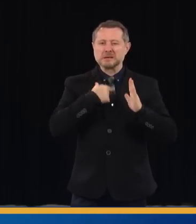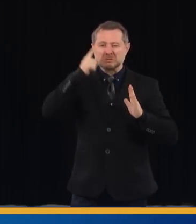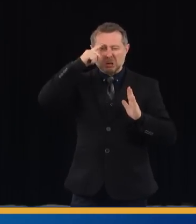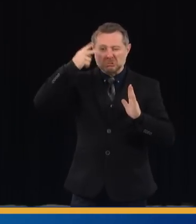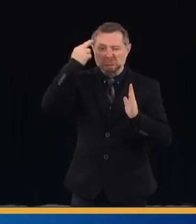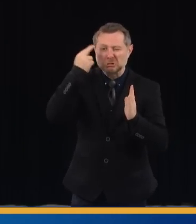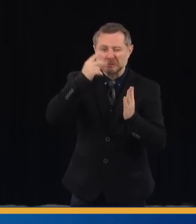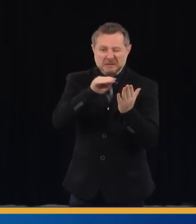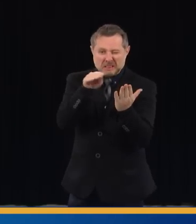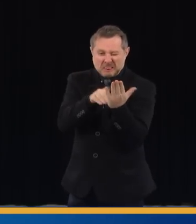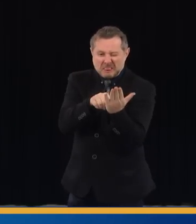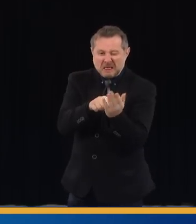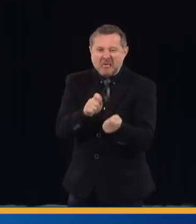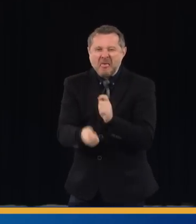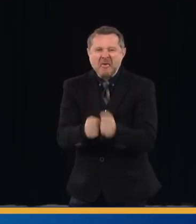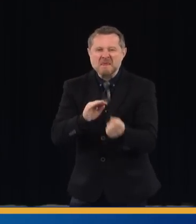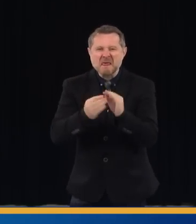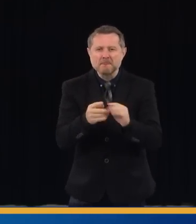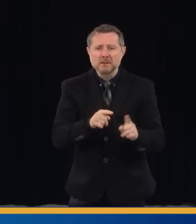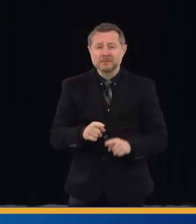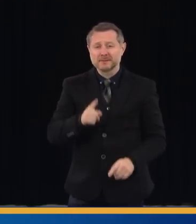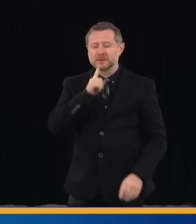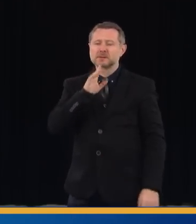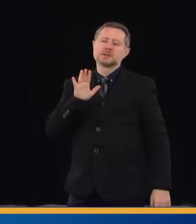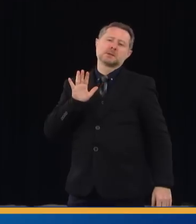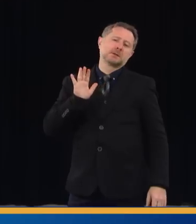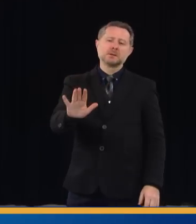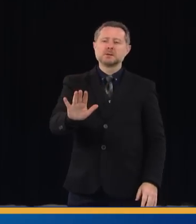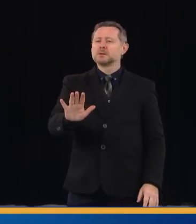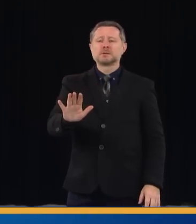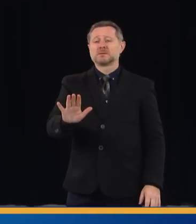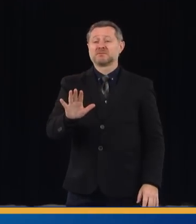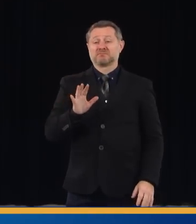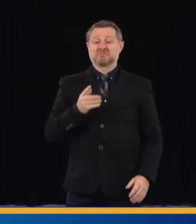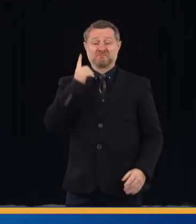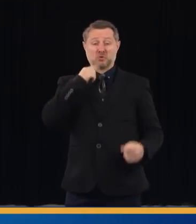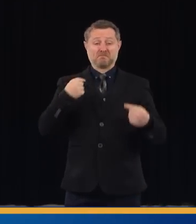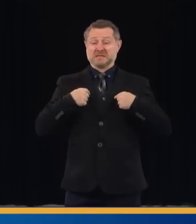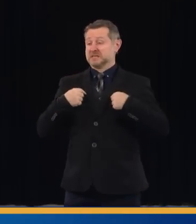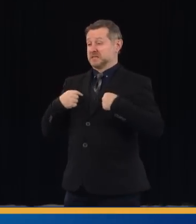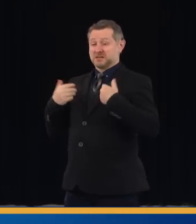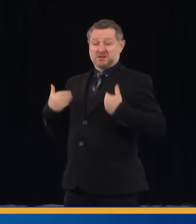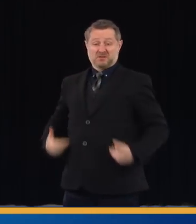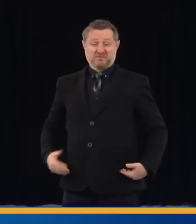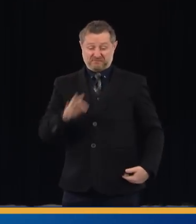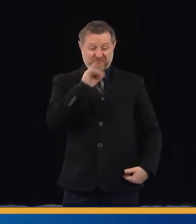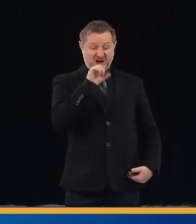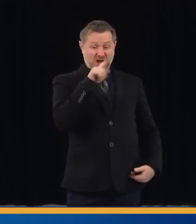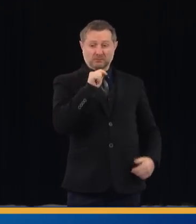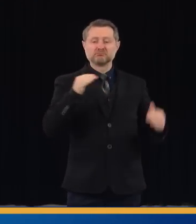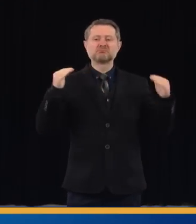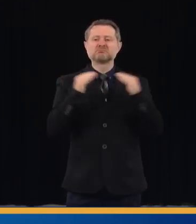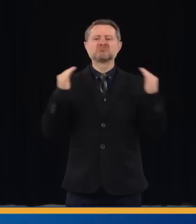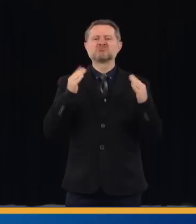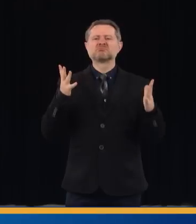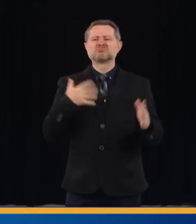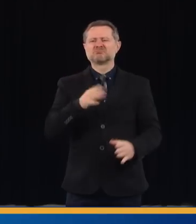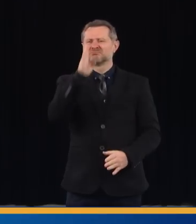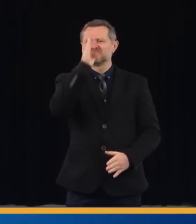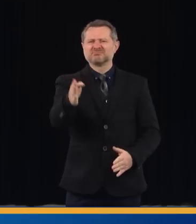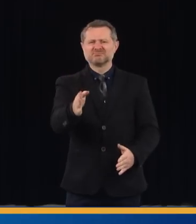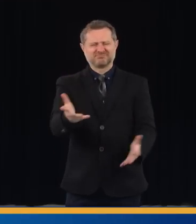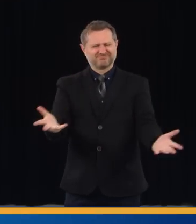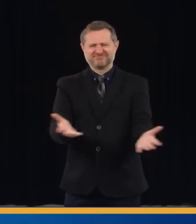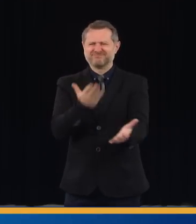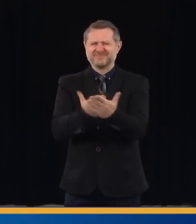numbers a different way. For me, facts are facts. And the facts that we offer